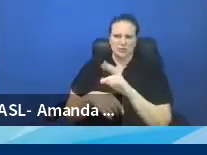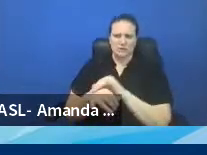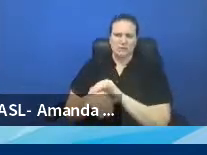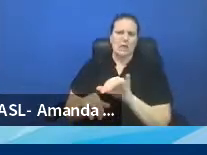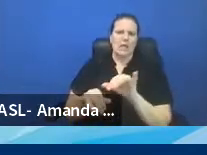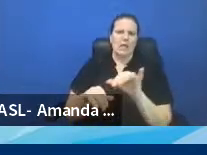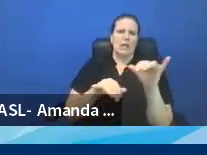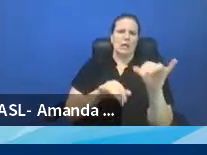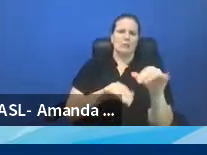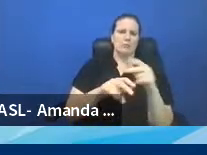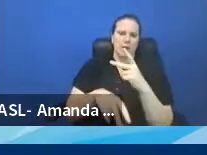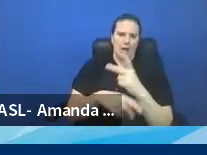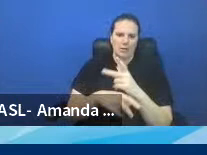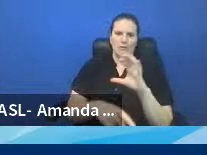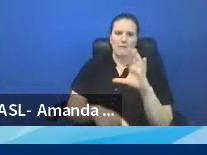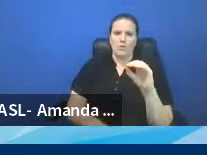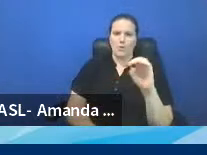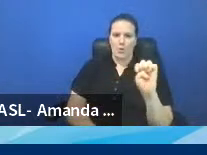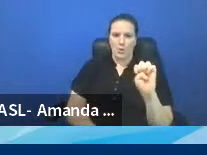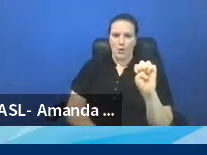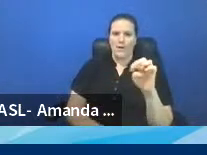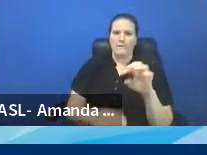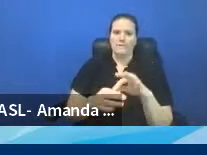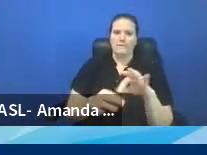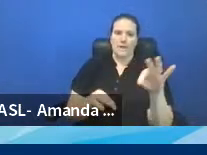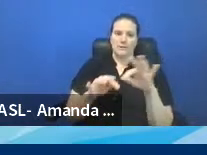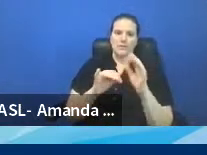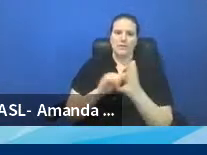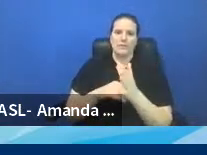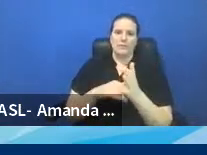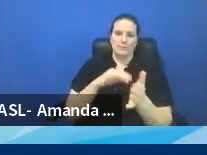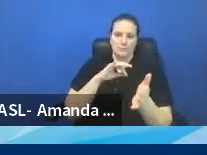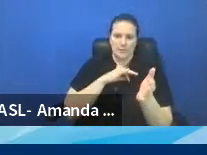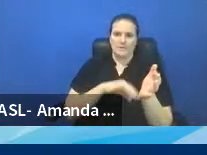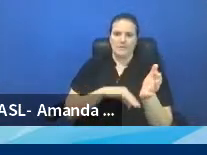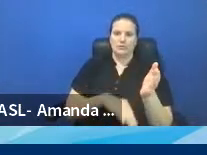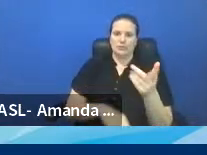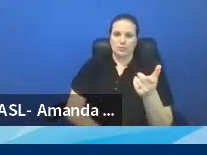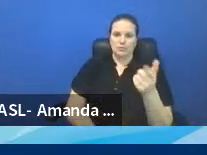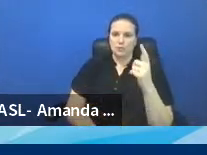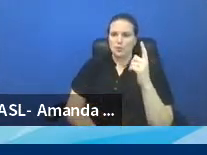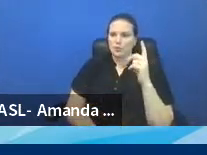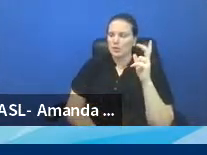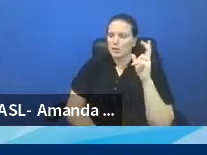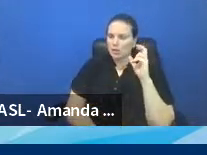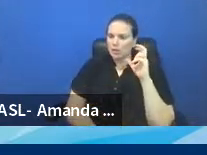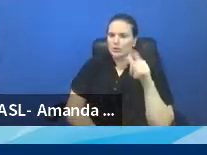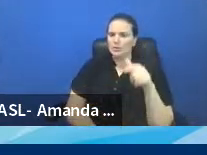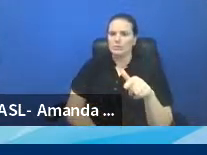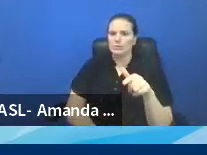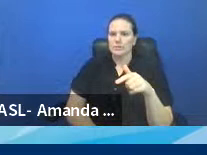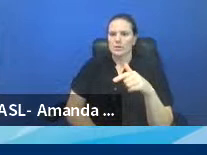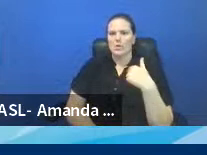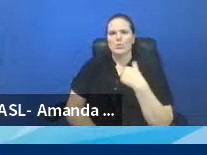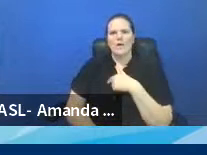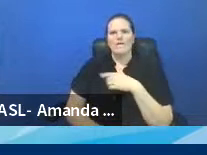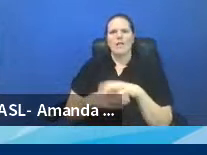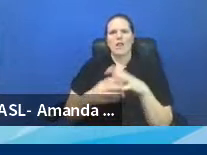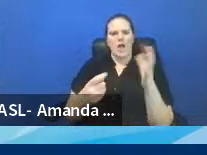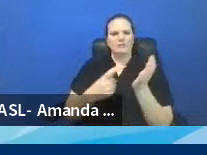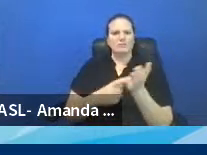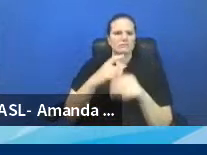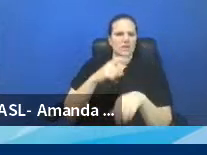same kind of core values. I think that it would be really beneficial to hear, because I think that we've had a lot of time